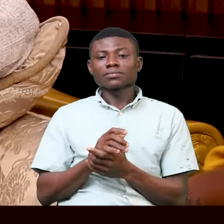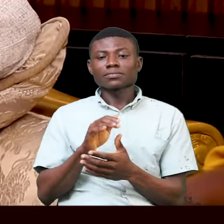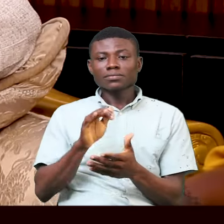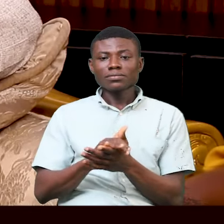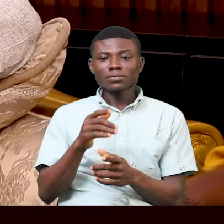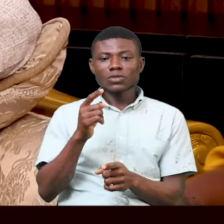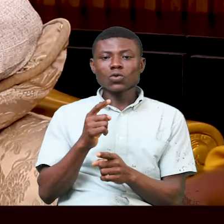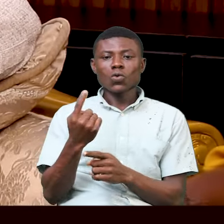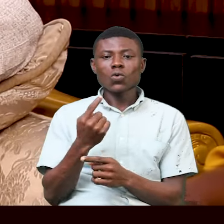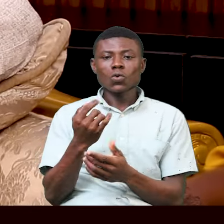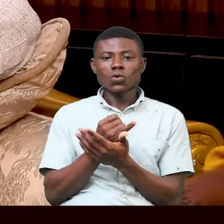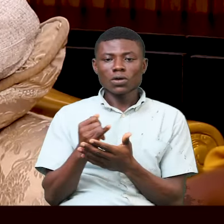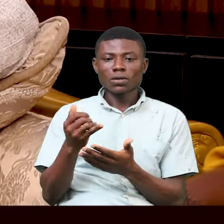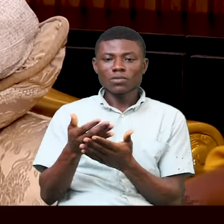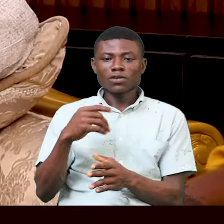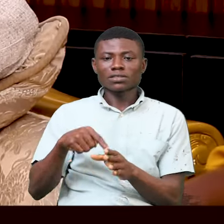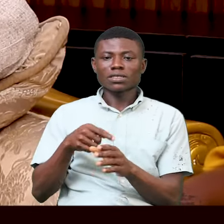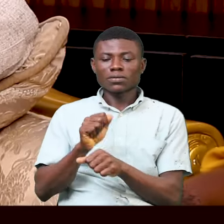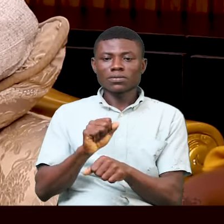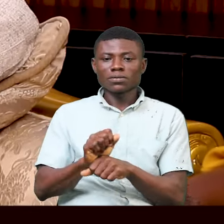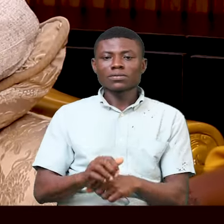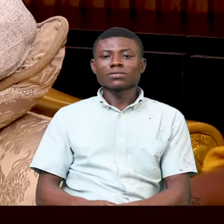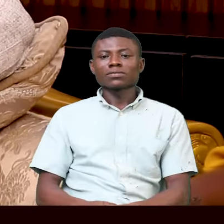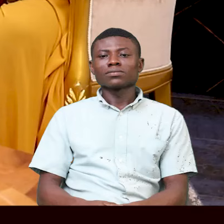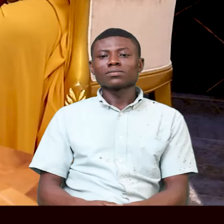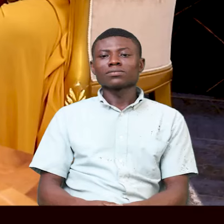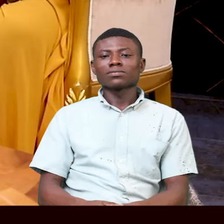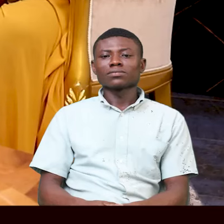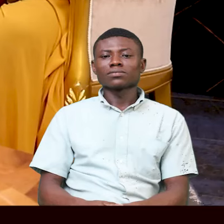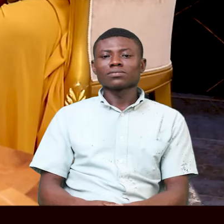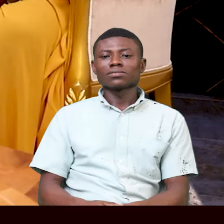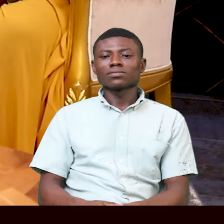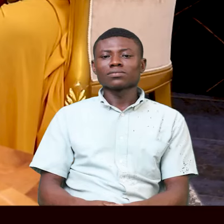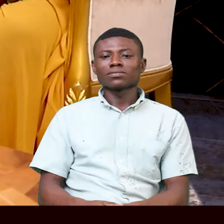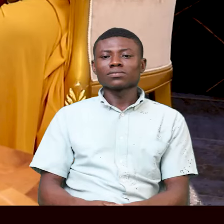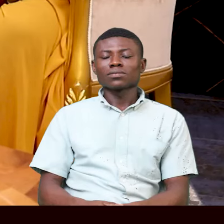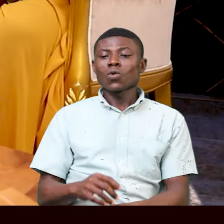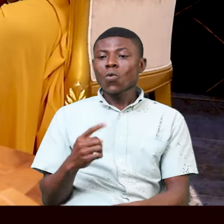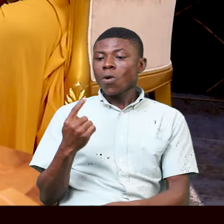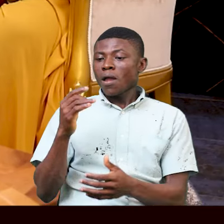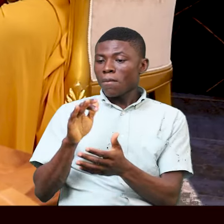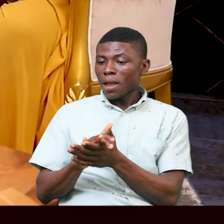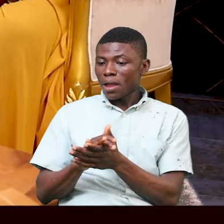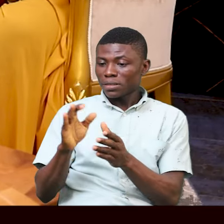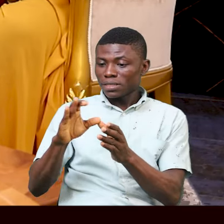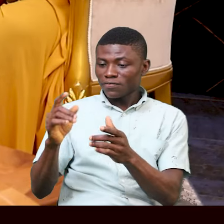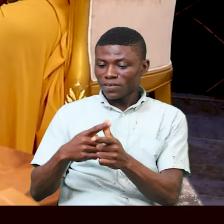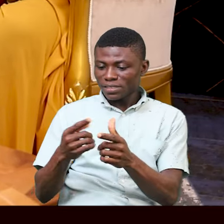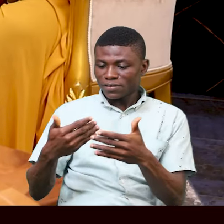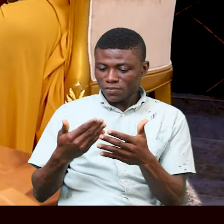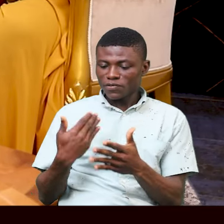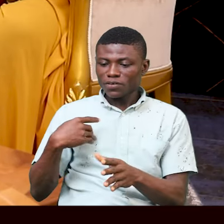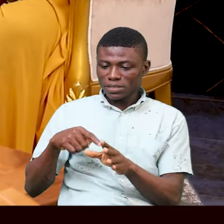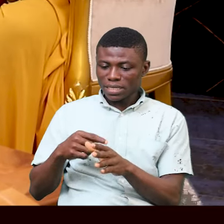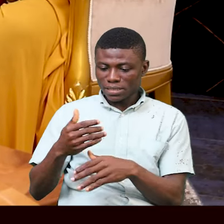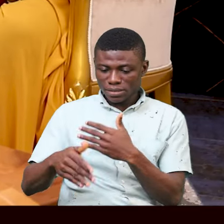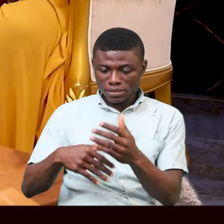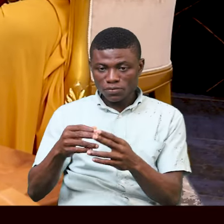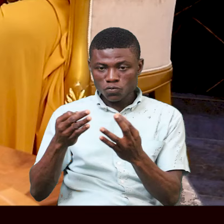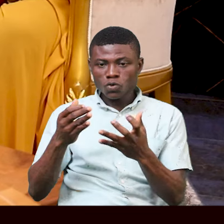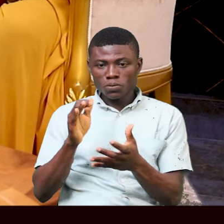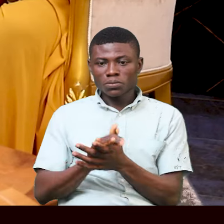your mouth certificate, and so on. I'm poor. So, yeah, dear. So,